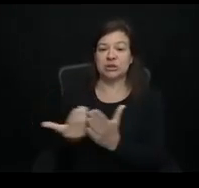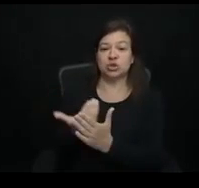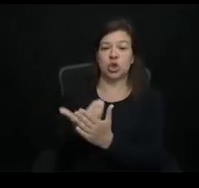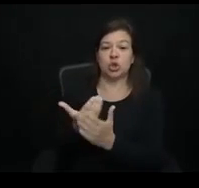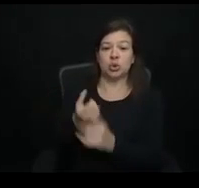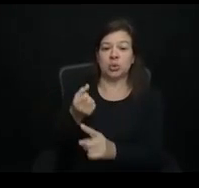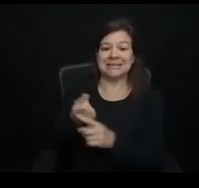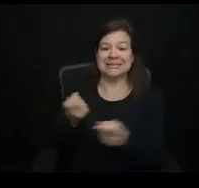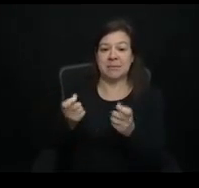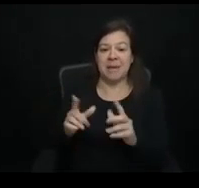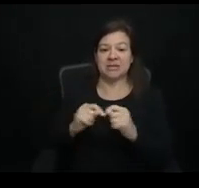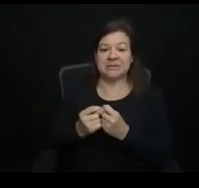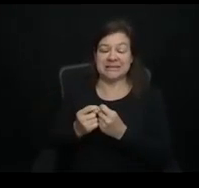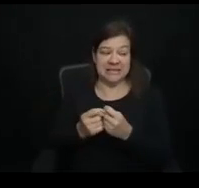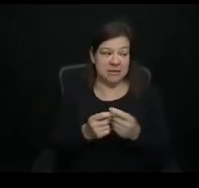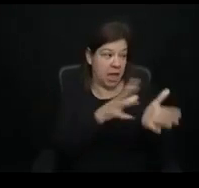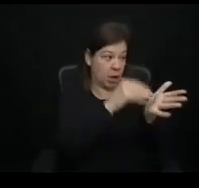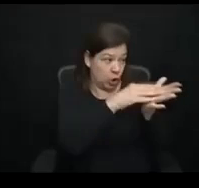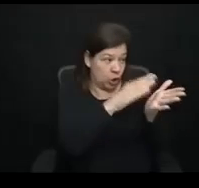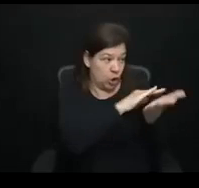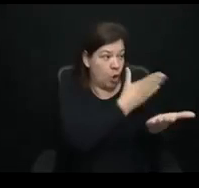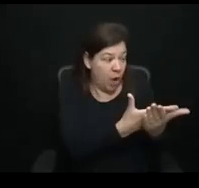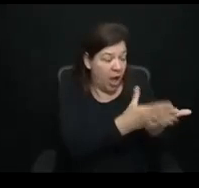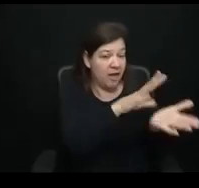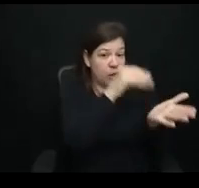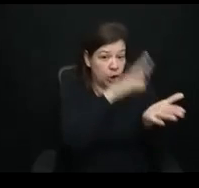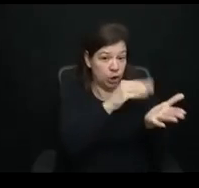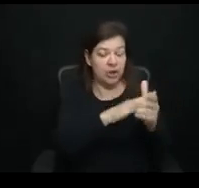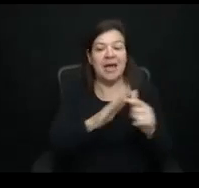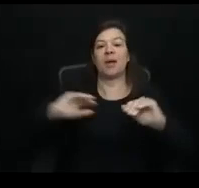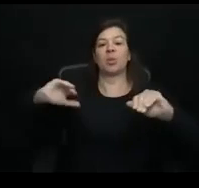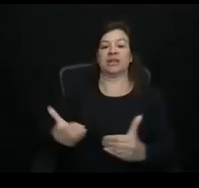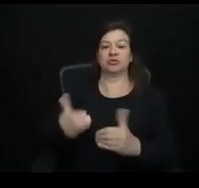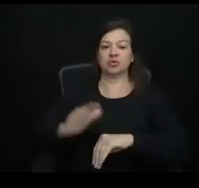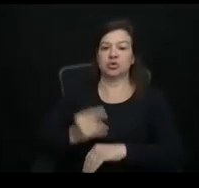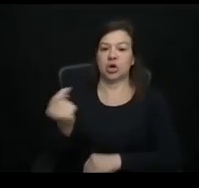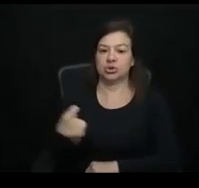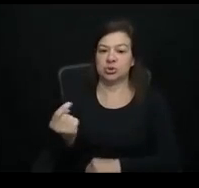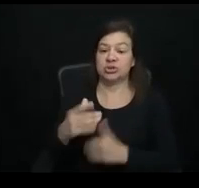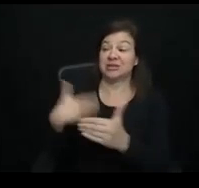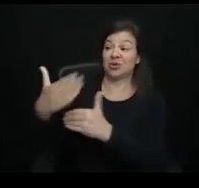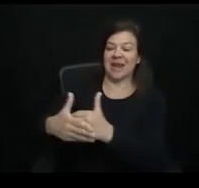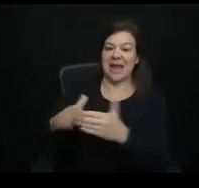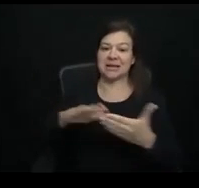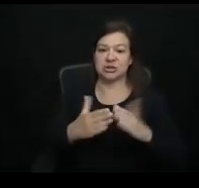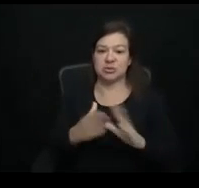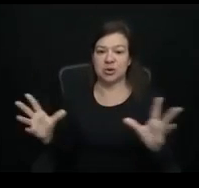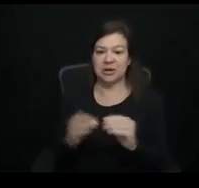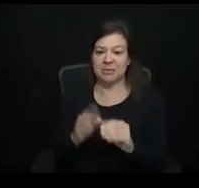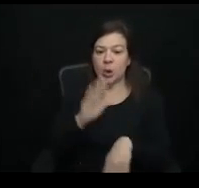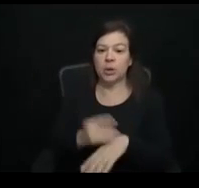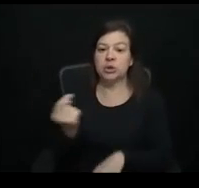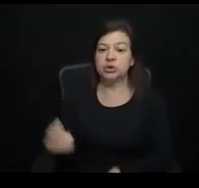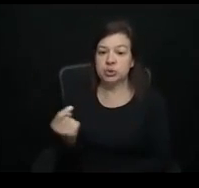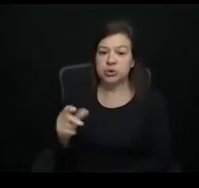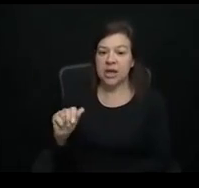can arrive, be briefed, and then we'll introduce you to them on Tuesday. So again, the next community meeting will be Tuesday, August